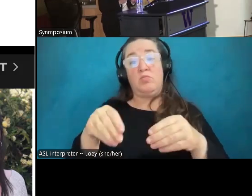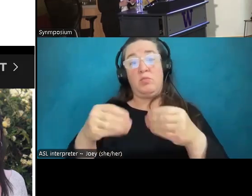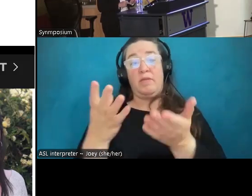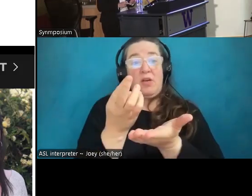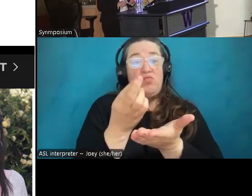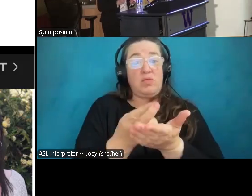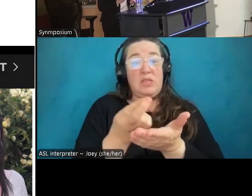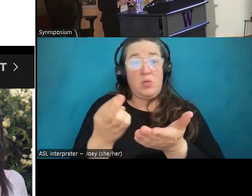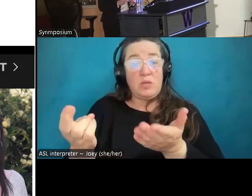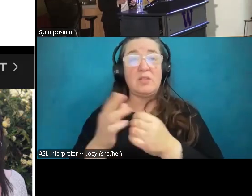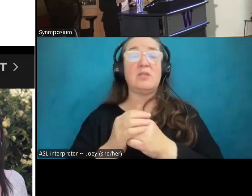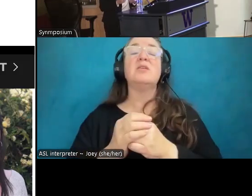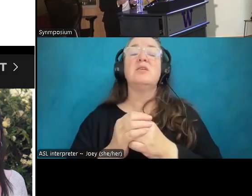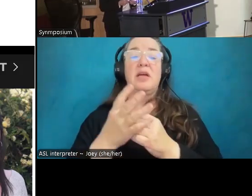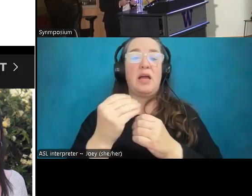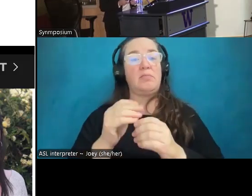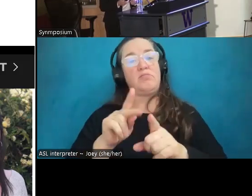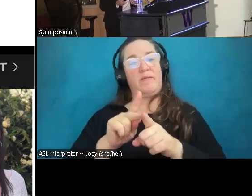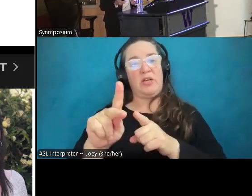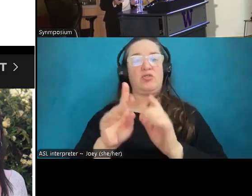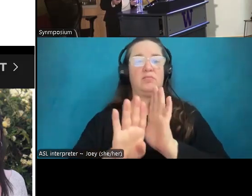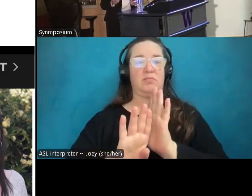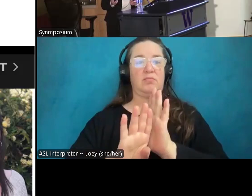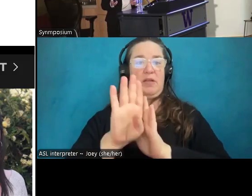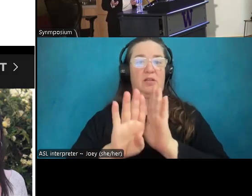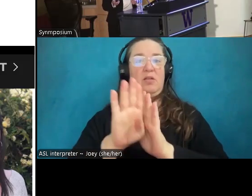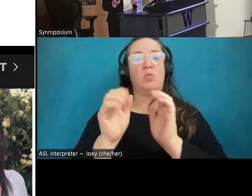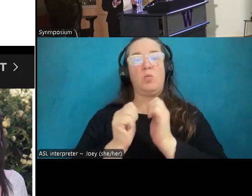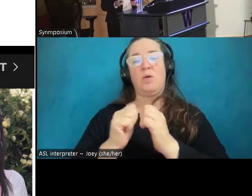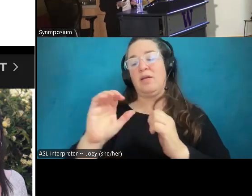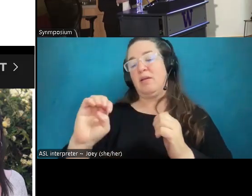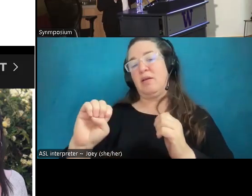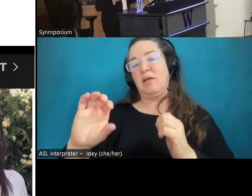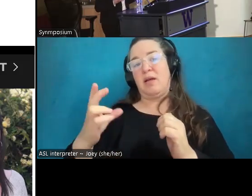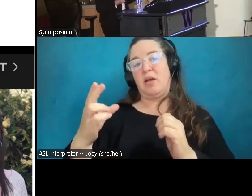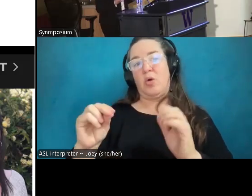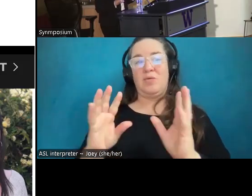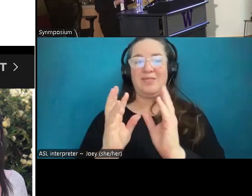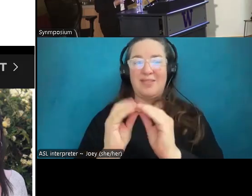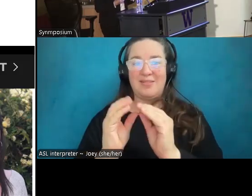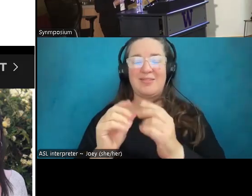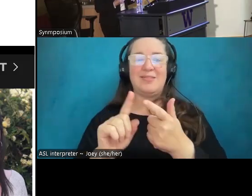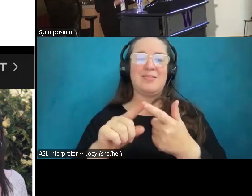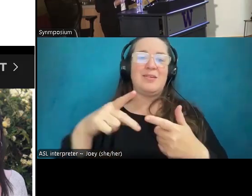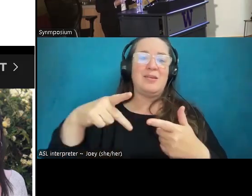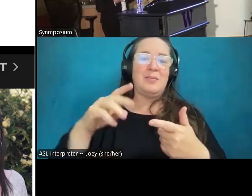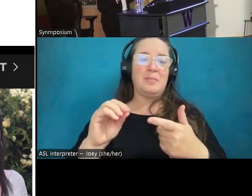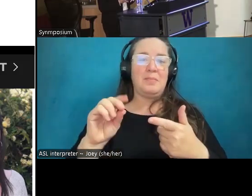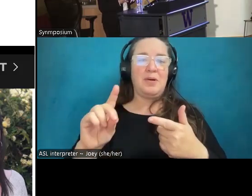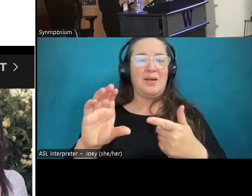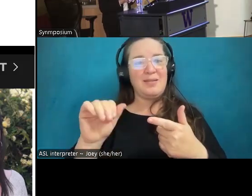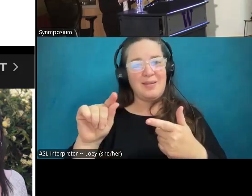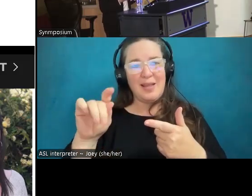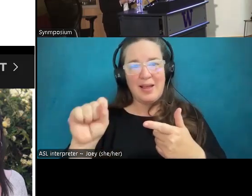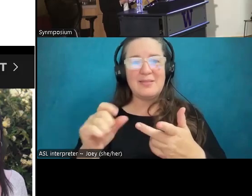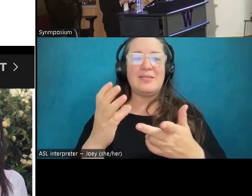through echo sessions, podcasts, and professional society presentations. I think this is really the path forward in long COVID,